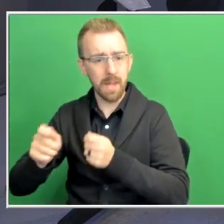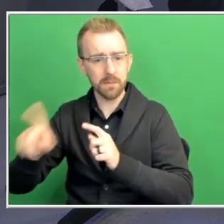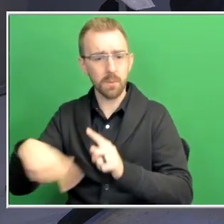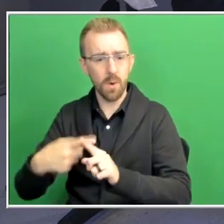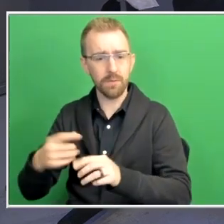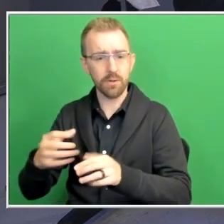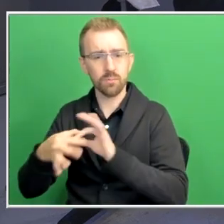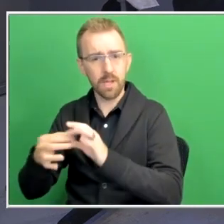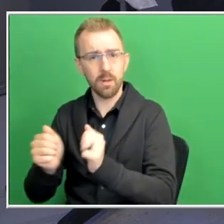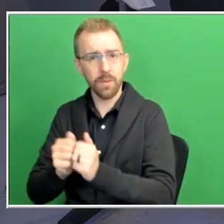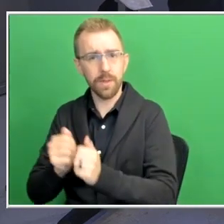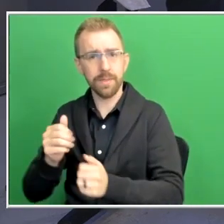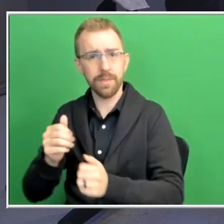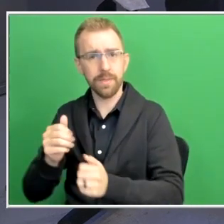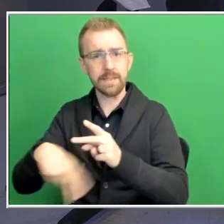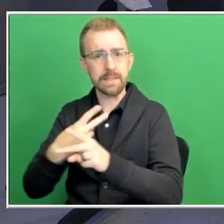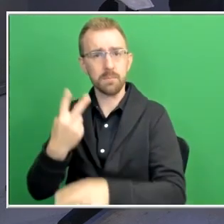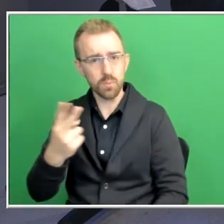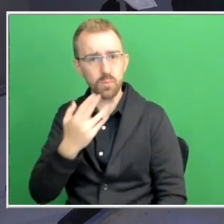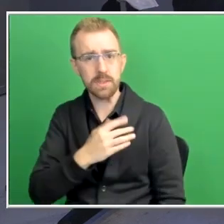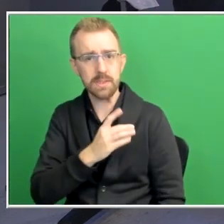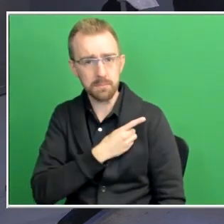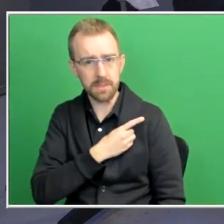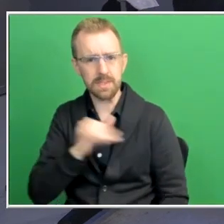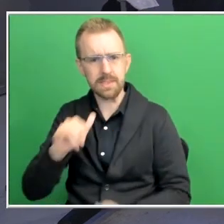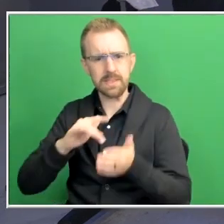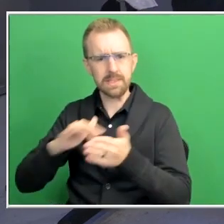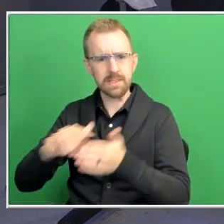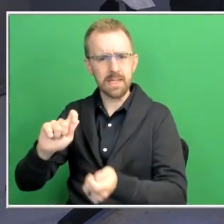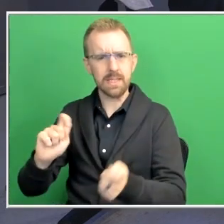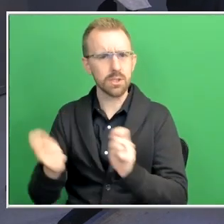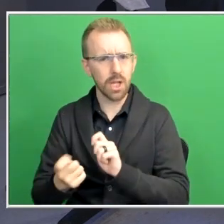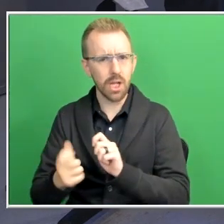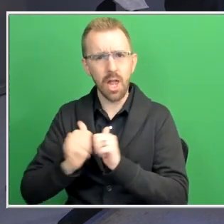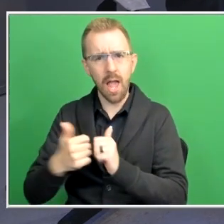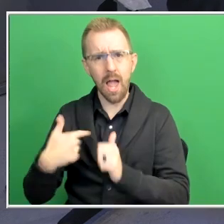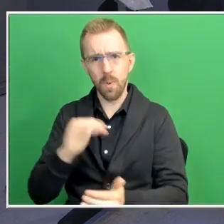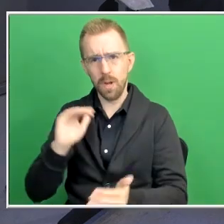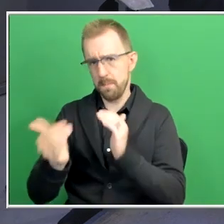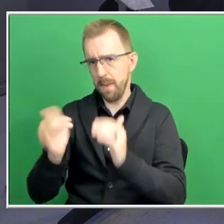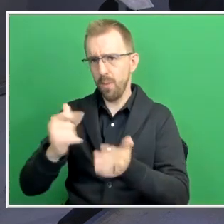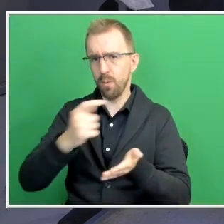conclusion? Does this study change how we compare those treatments a lot?